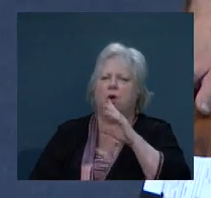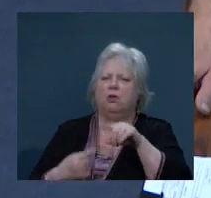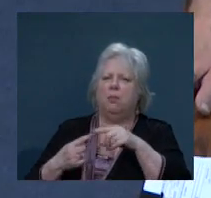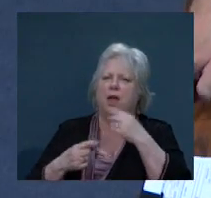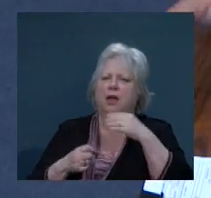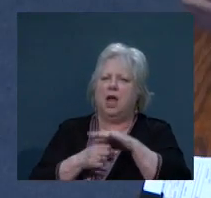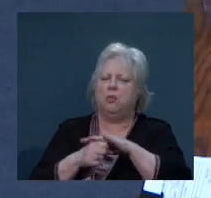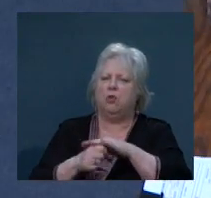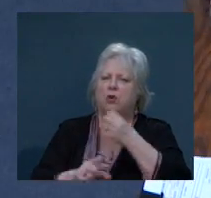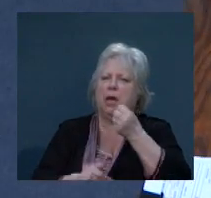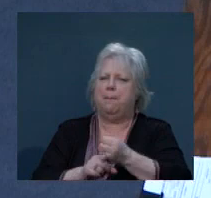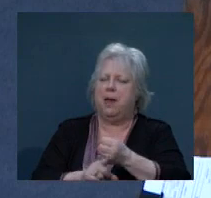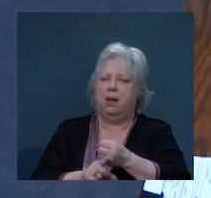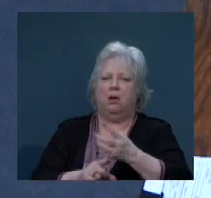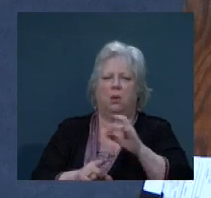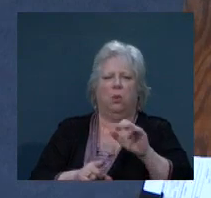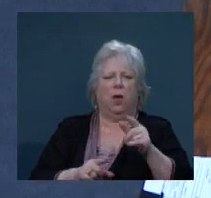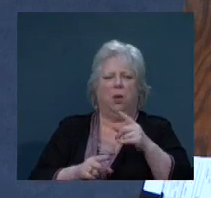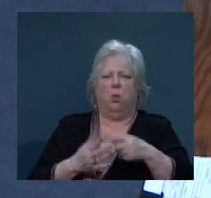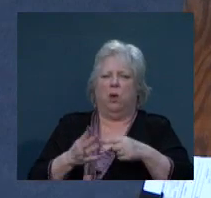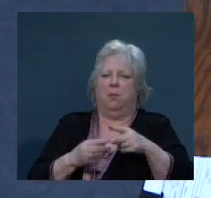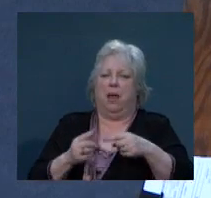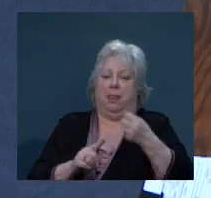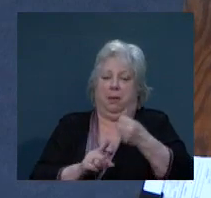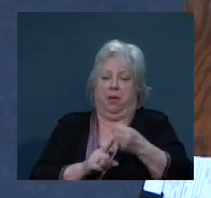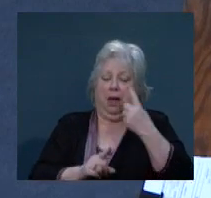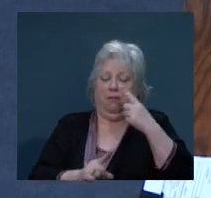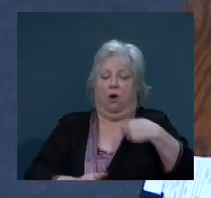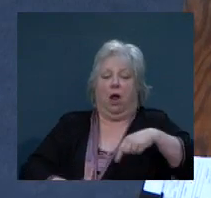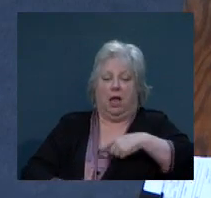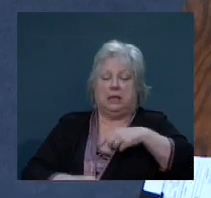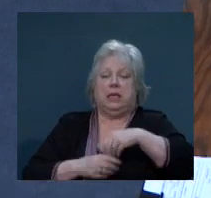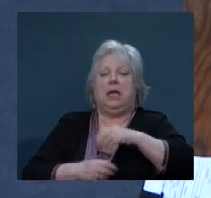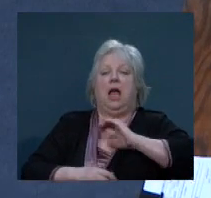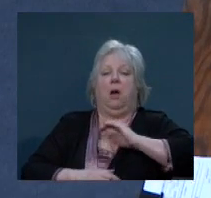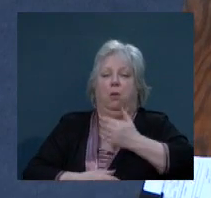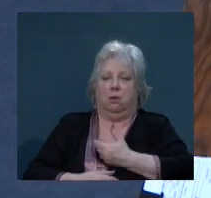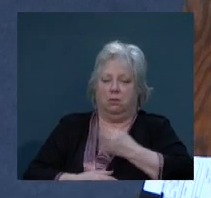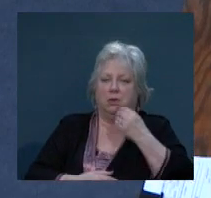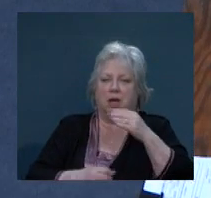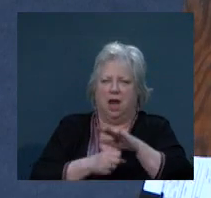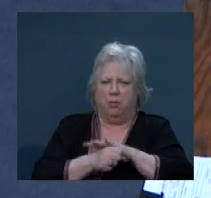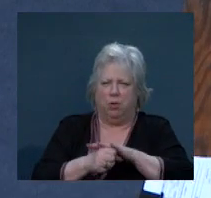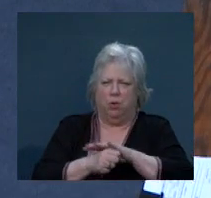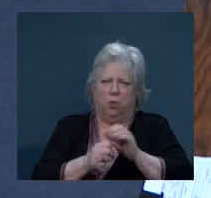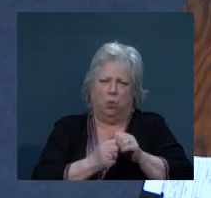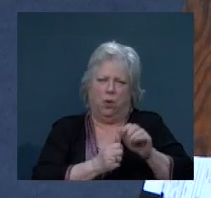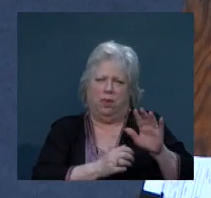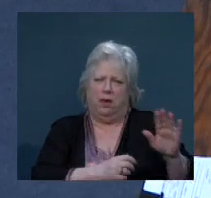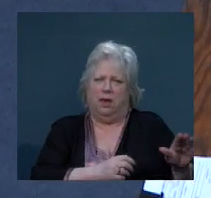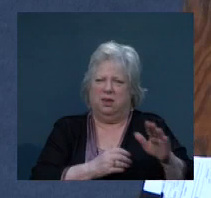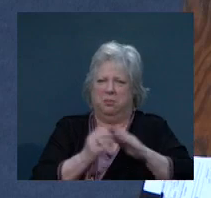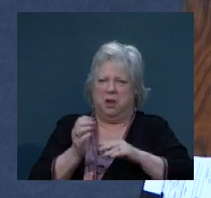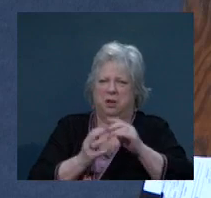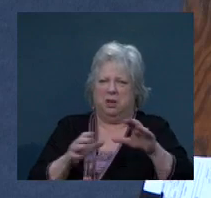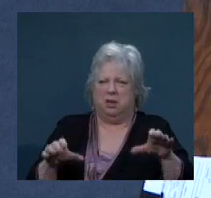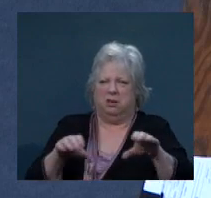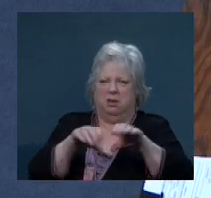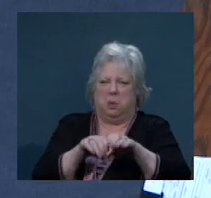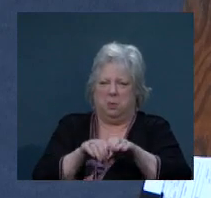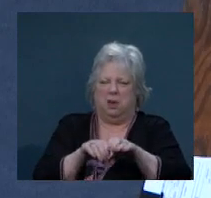impact. Well, what about the impact for us in our neighborhood with Mr. Phillips building these